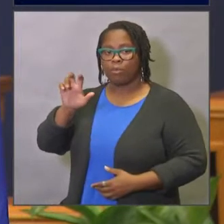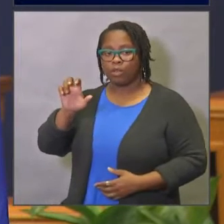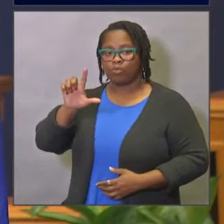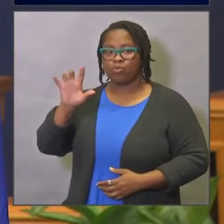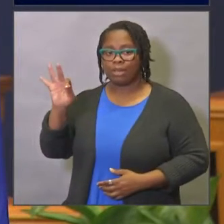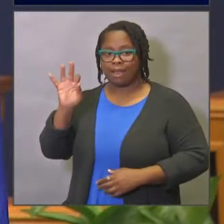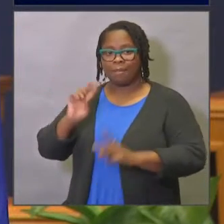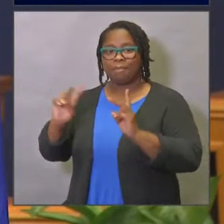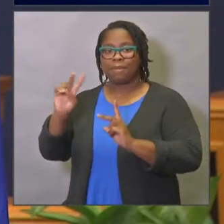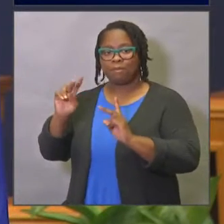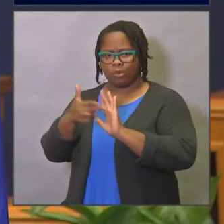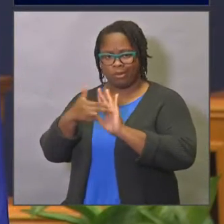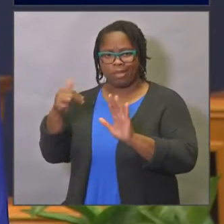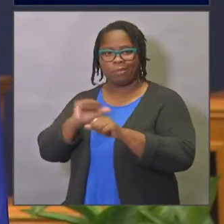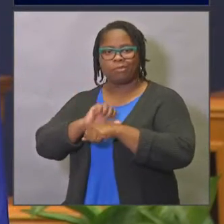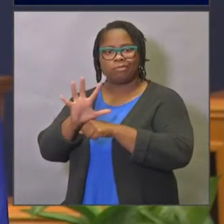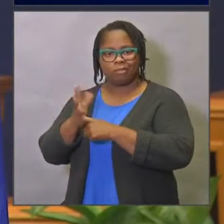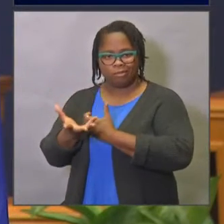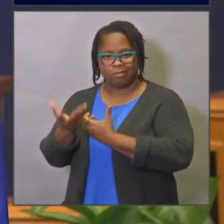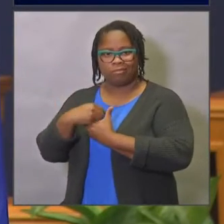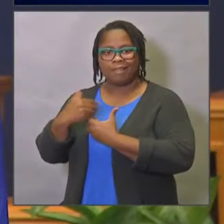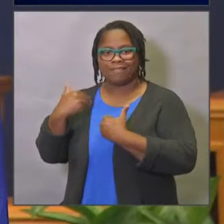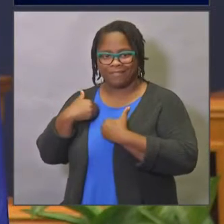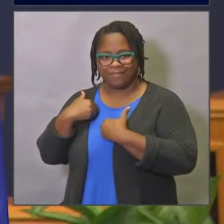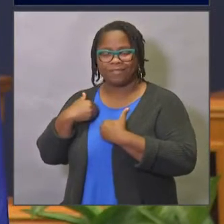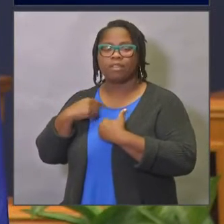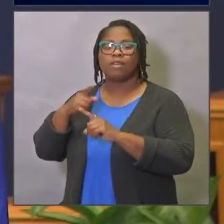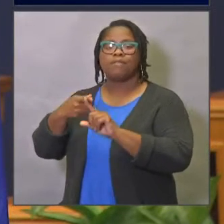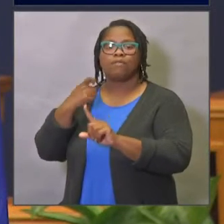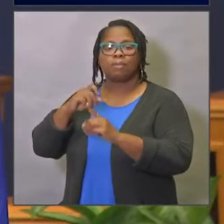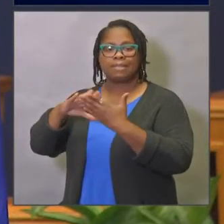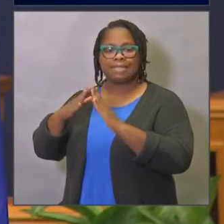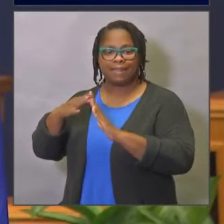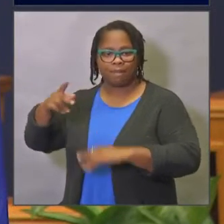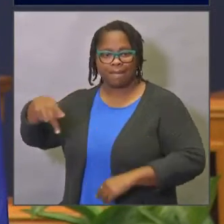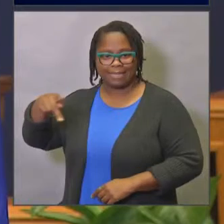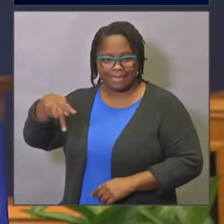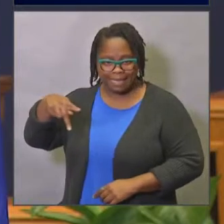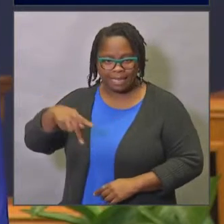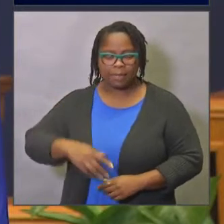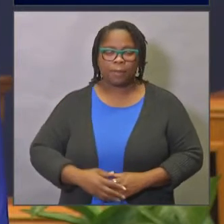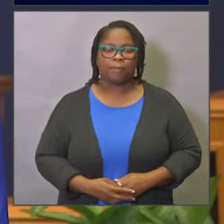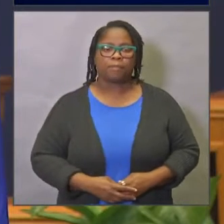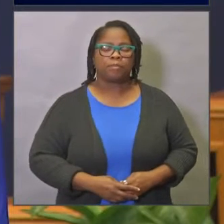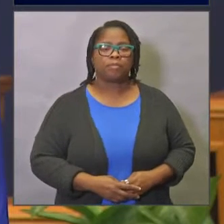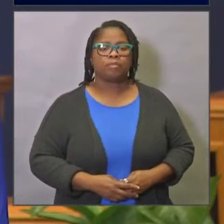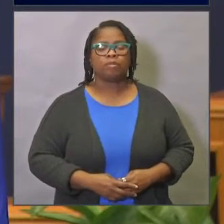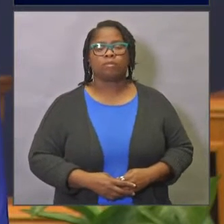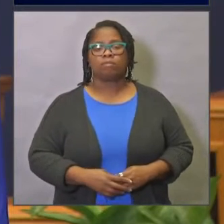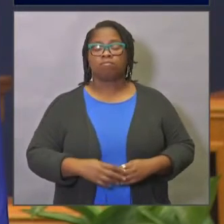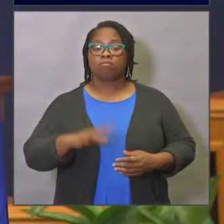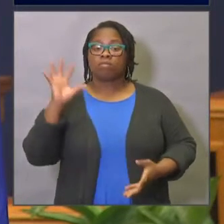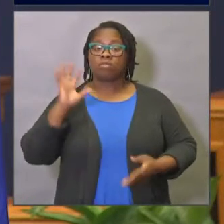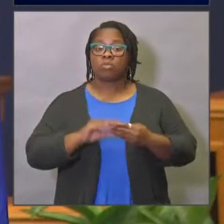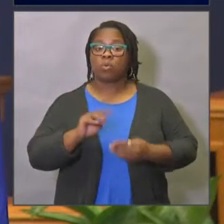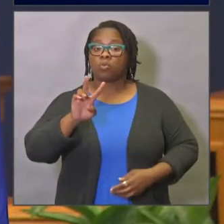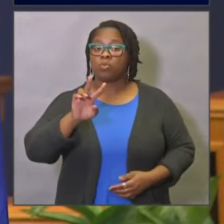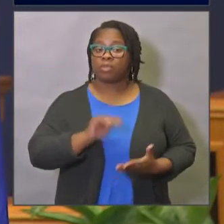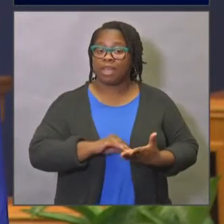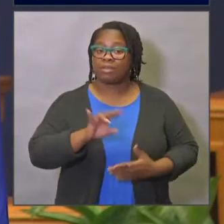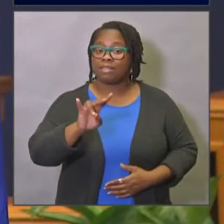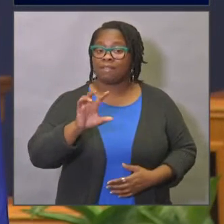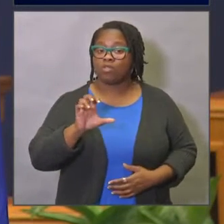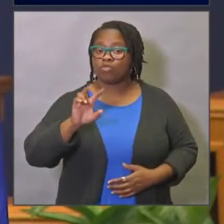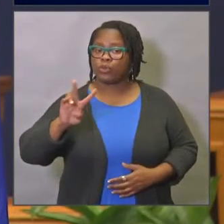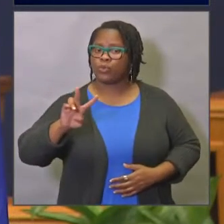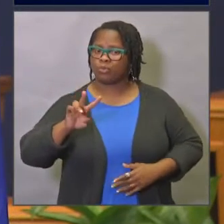4,329 cases reported by the city of Pasadena. We're also reporting a total of